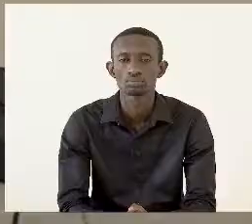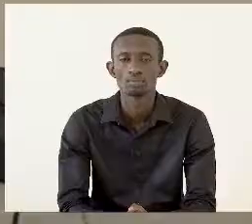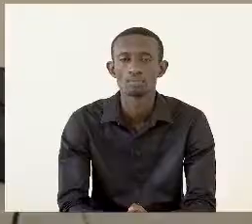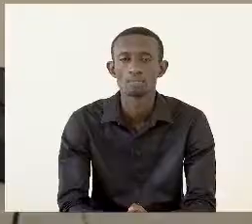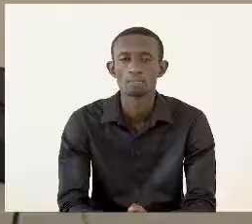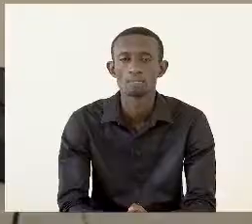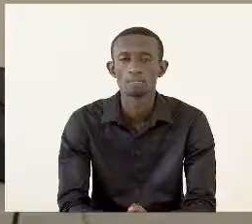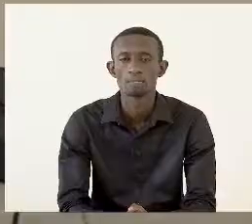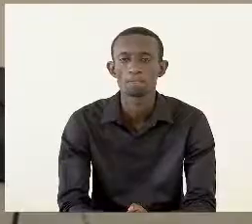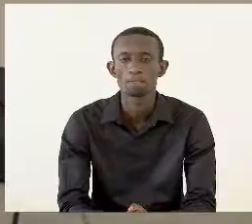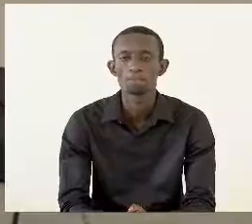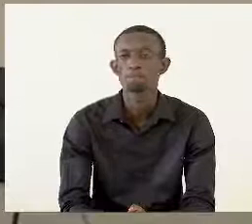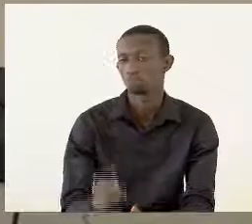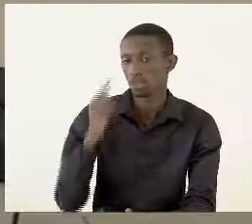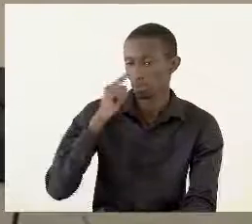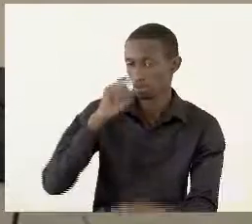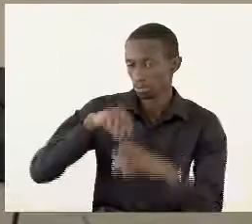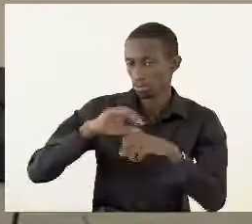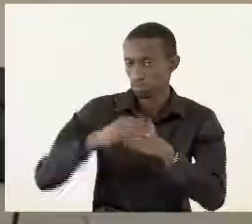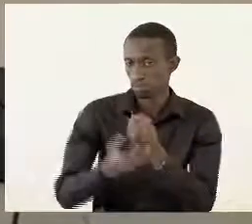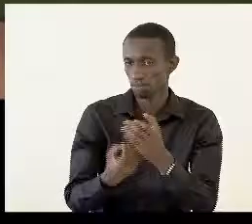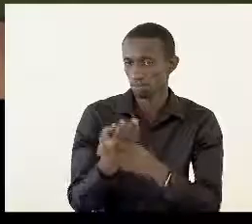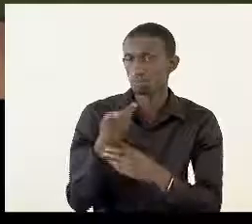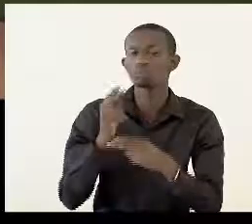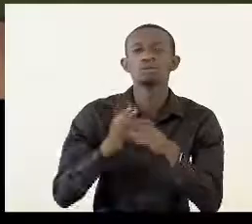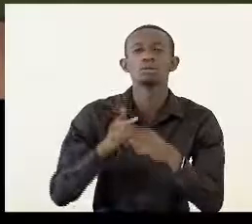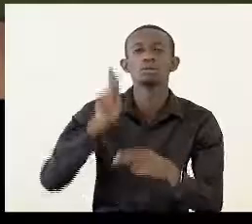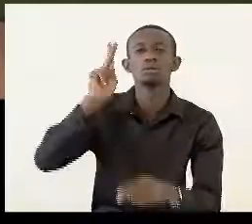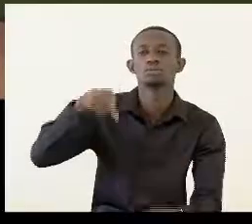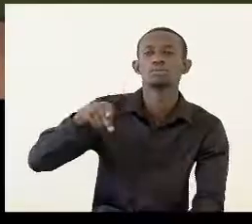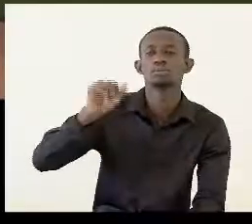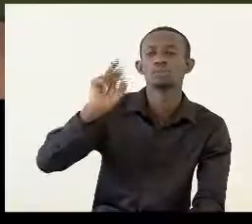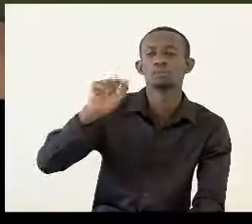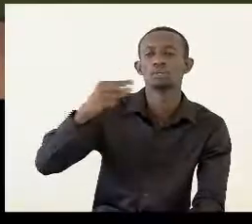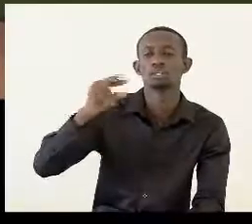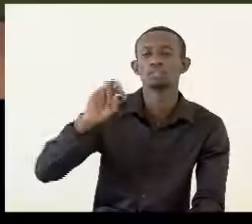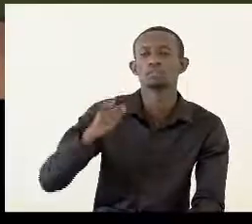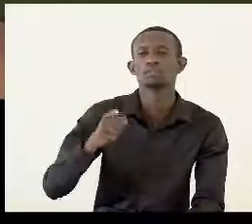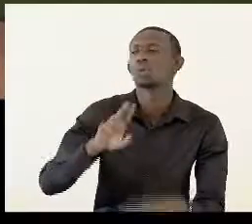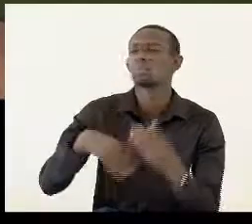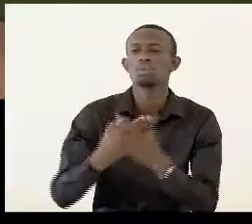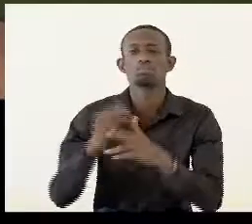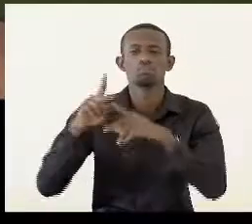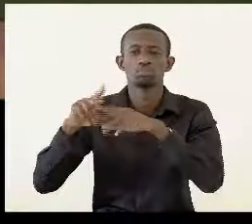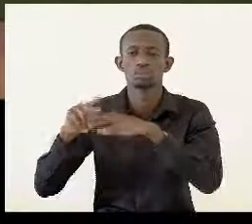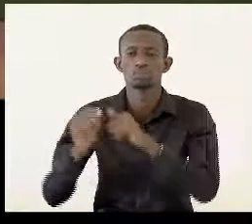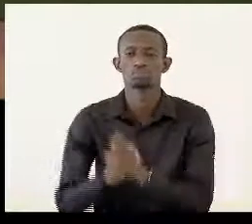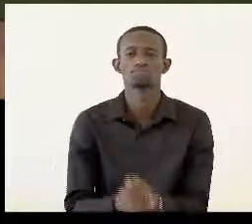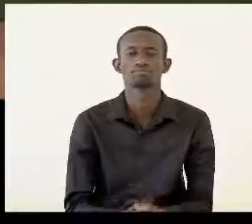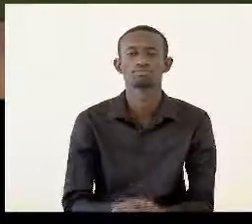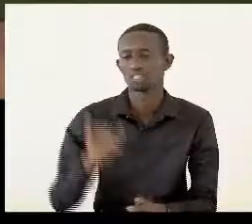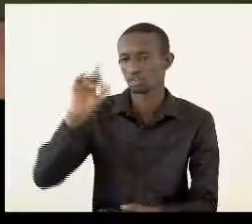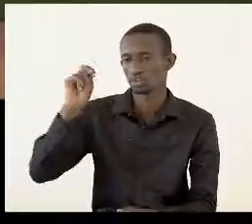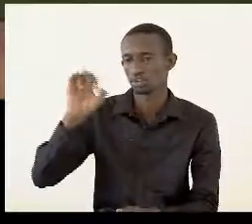So the substances we produce, they are called halides, and they are salts, ionic compounds, because